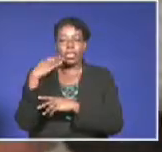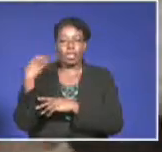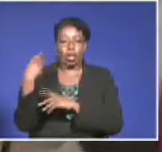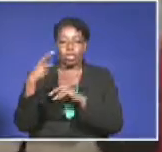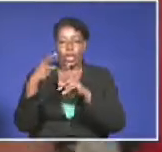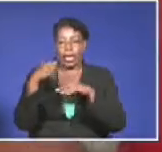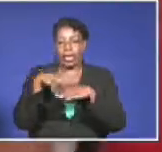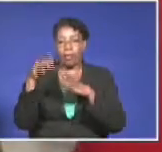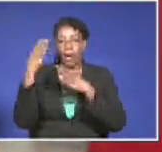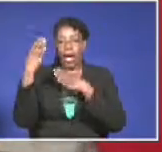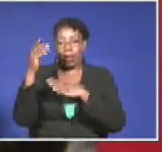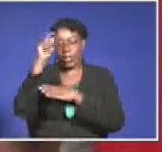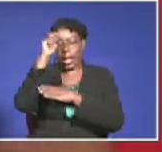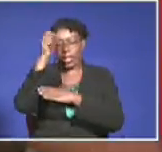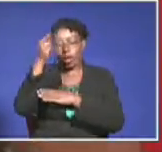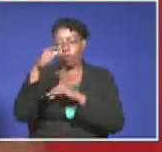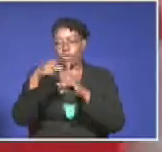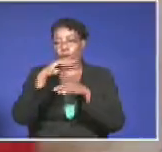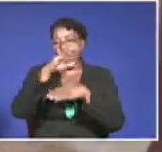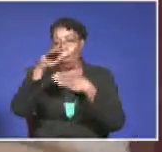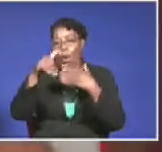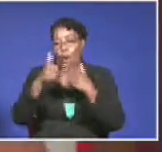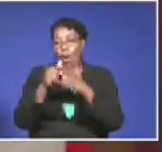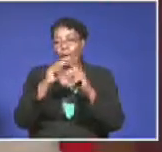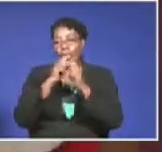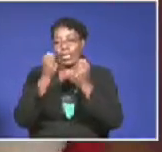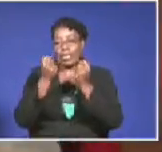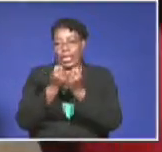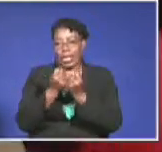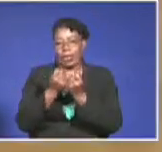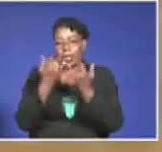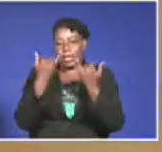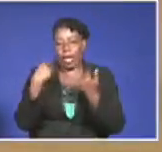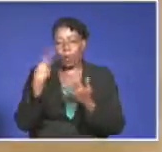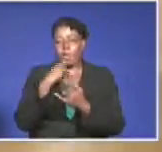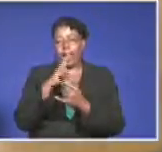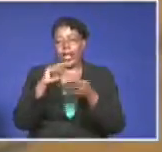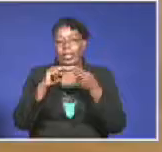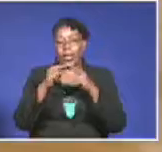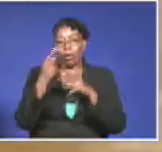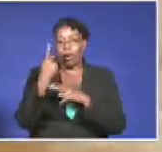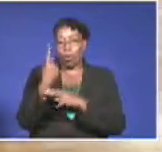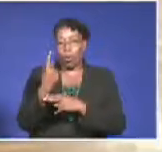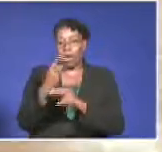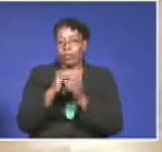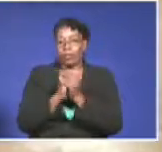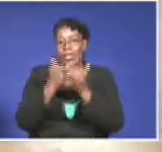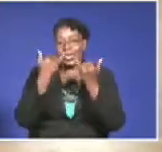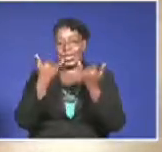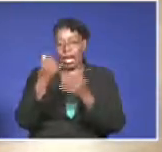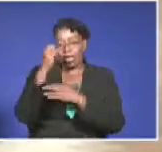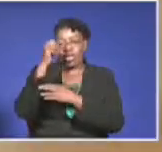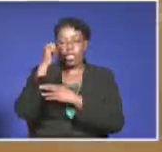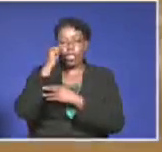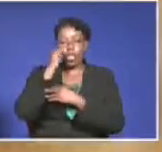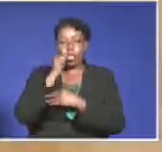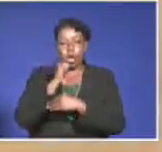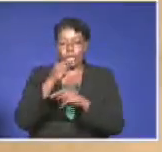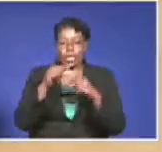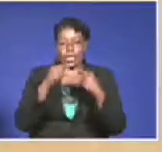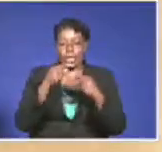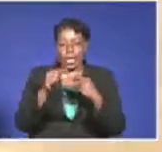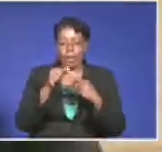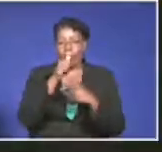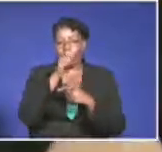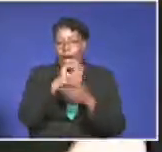all the teams that come and compete, but we had to show everybody who's number one. On to the senior girls now. This was a rematch of the